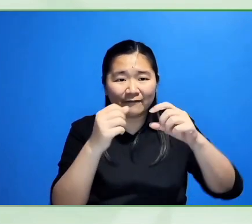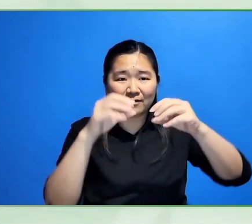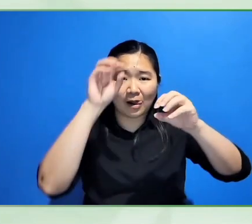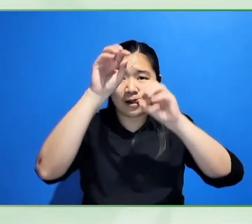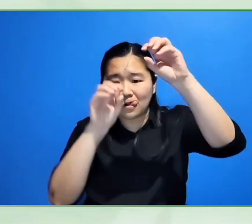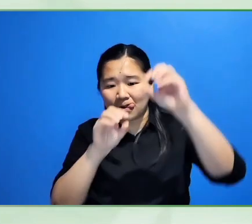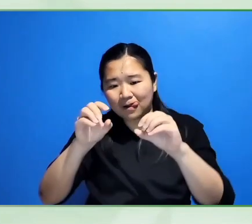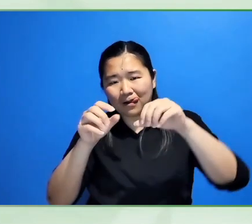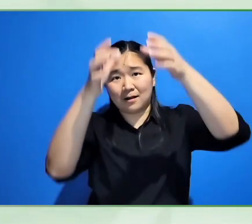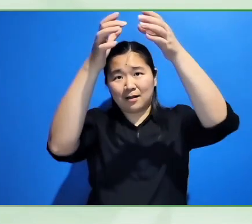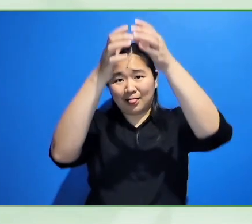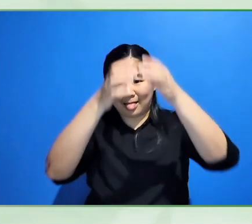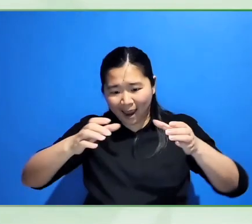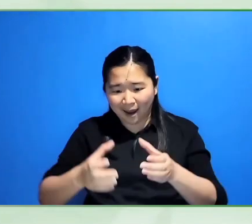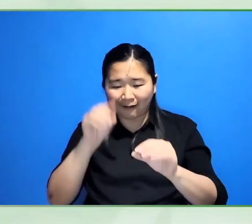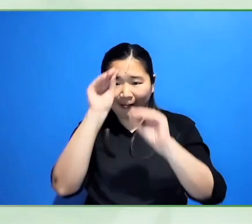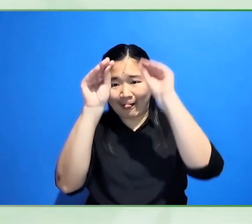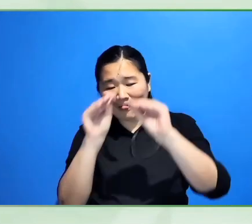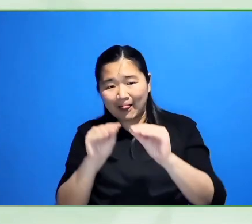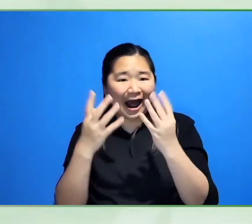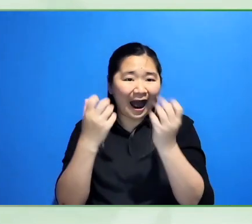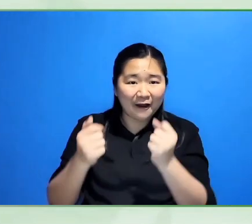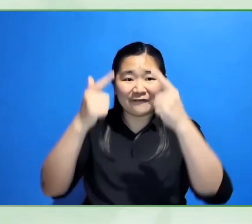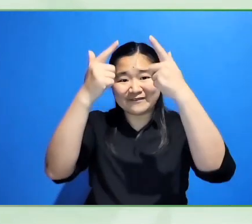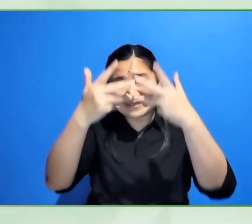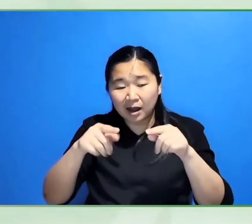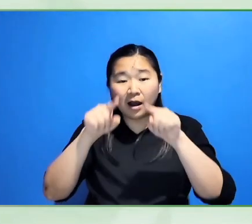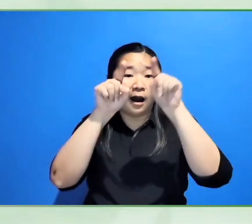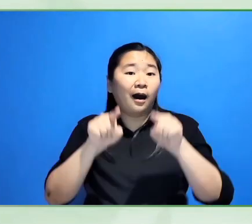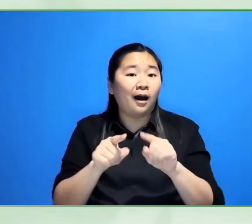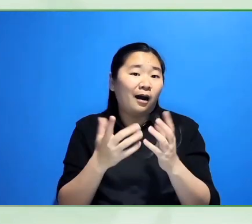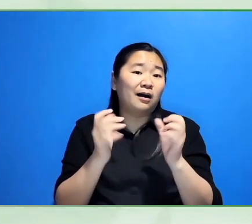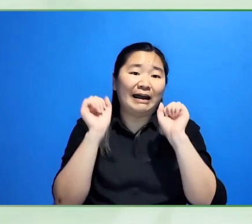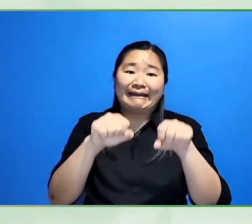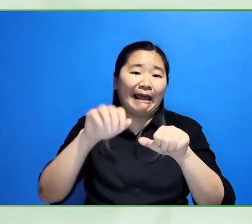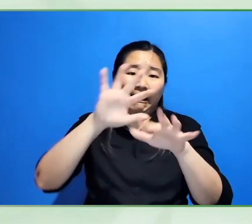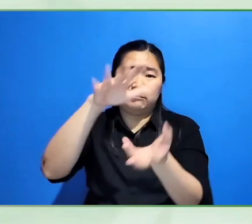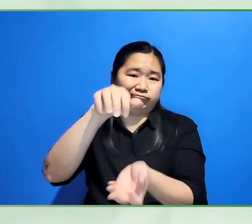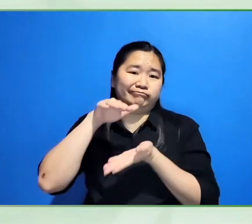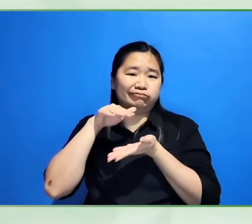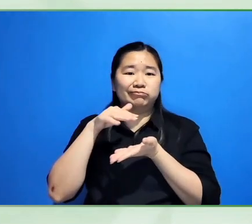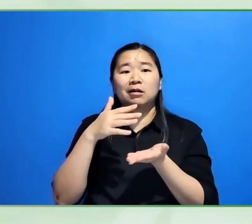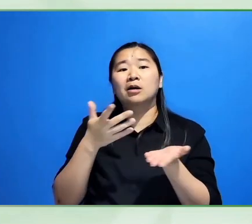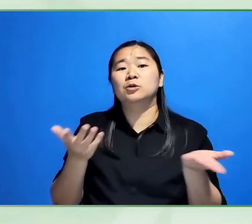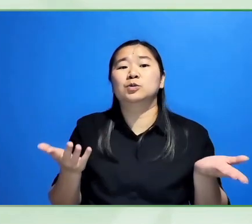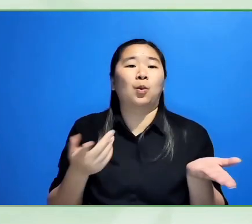know how life-changing it can be. Thank you. More questions?